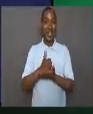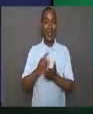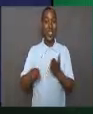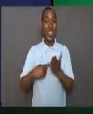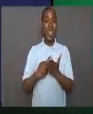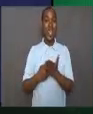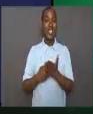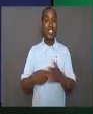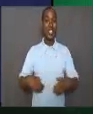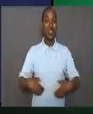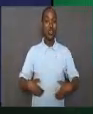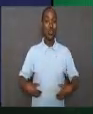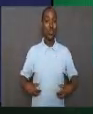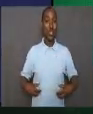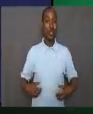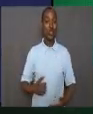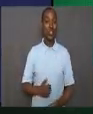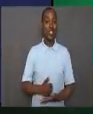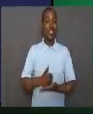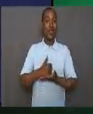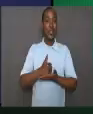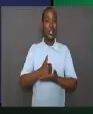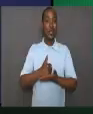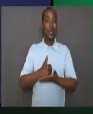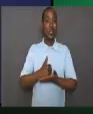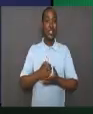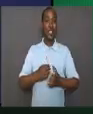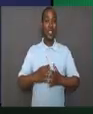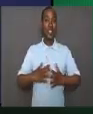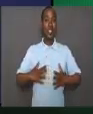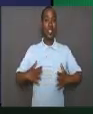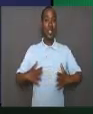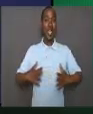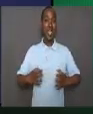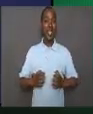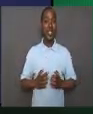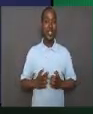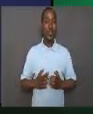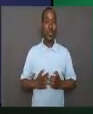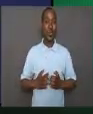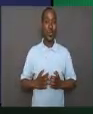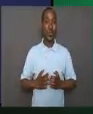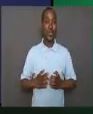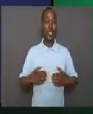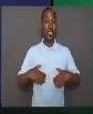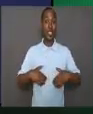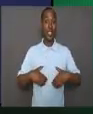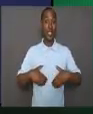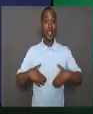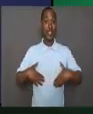These muscles help to expand and shrink the size of the